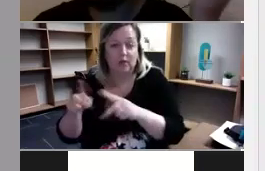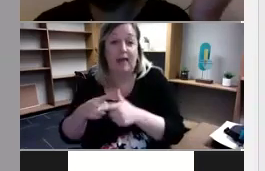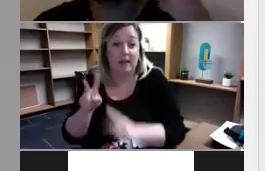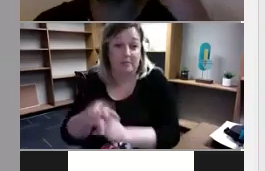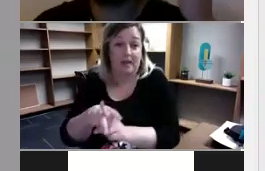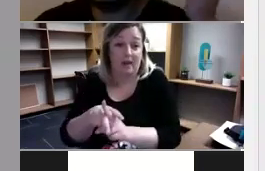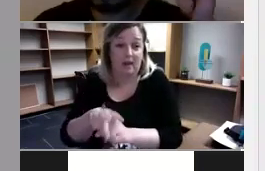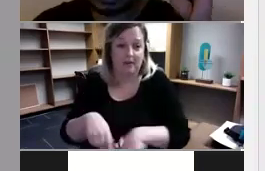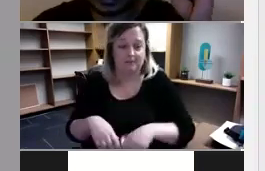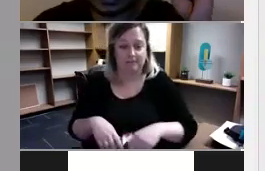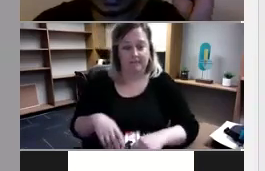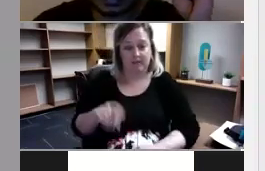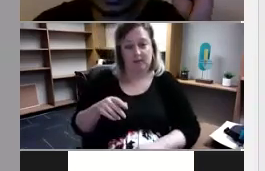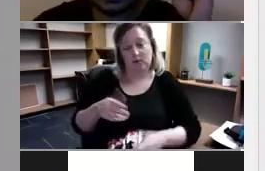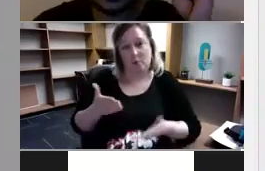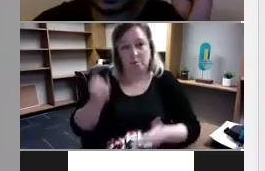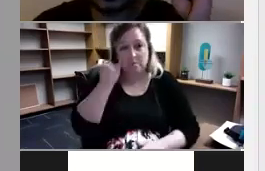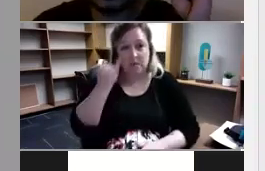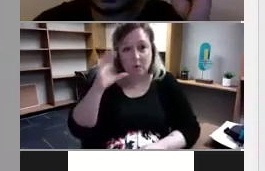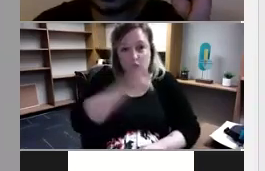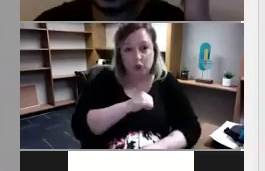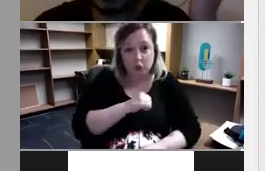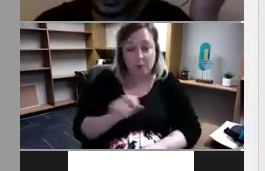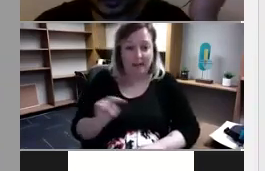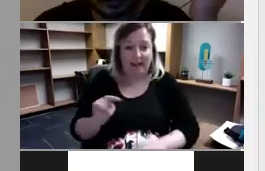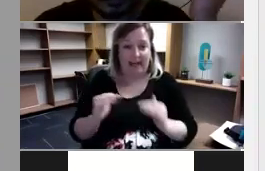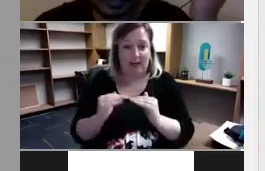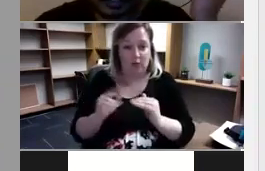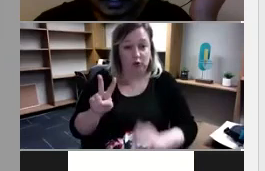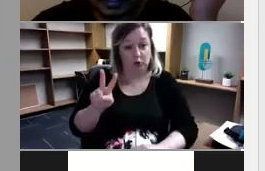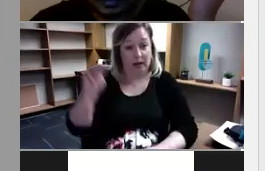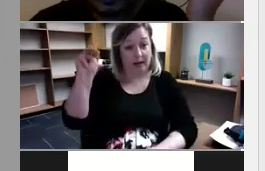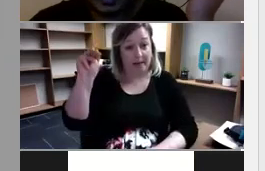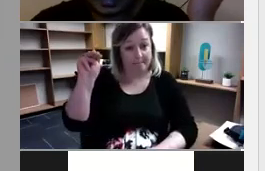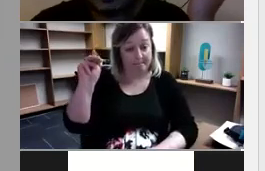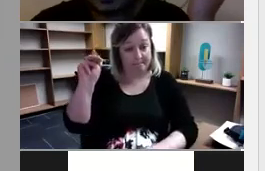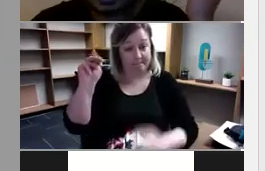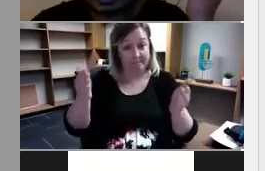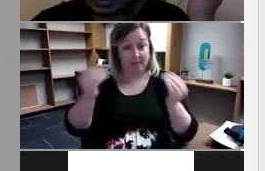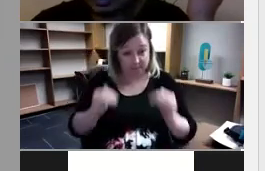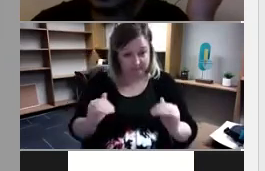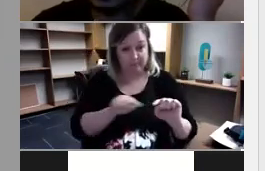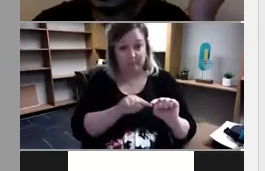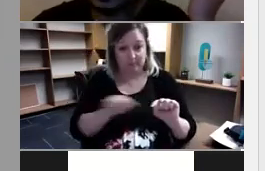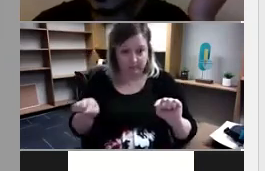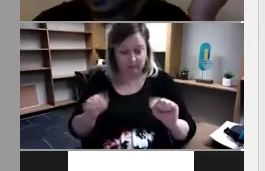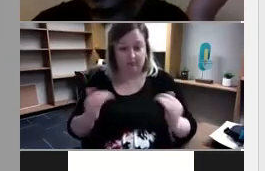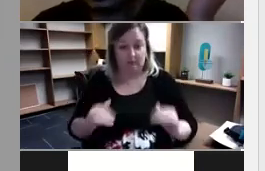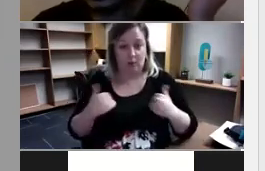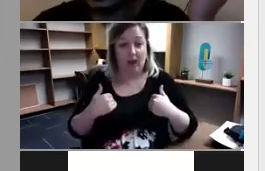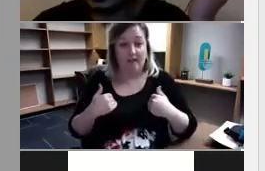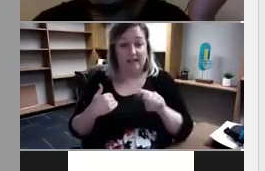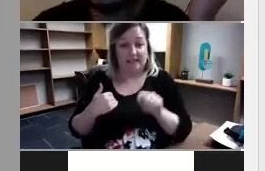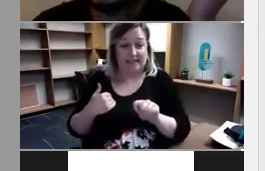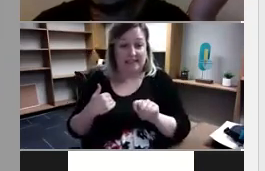m. We are going to assume that this is the case. So square root of n is 2m by 2. We have t of 2 to the power of